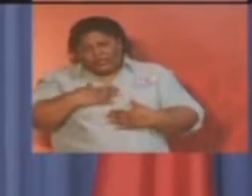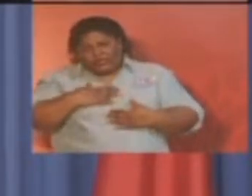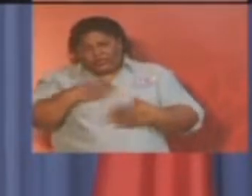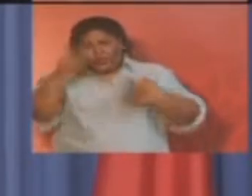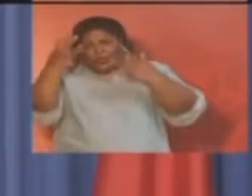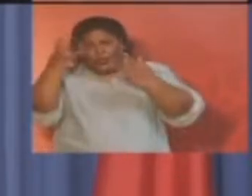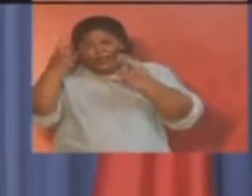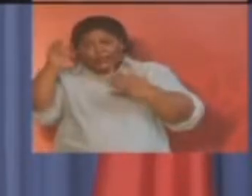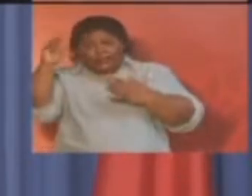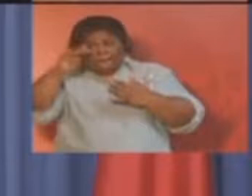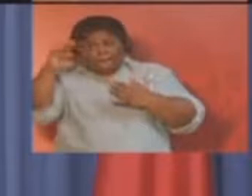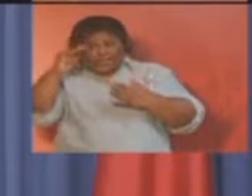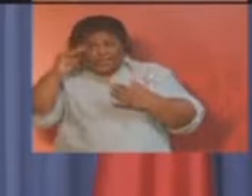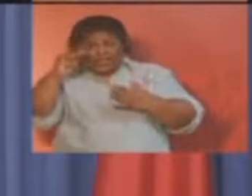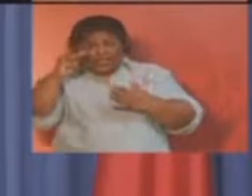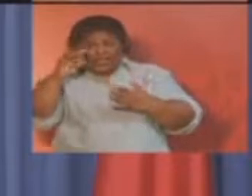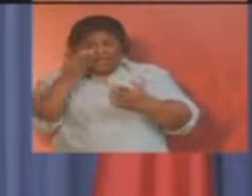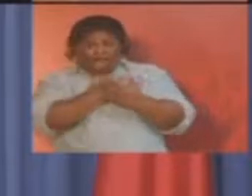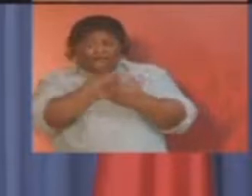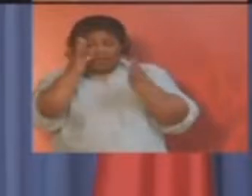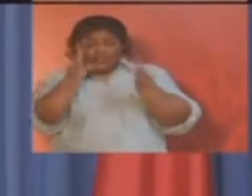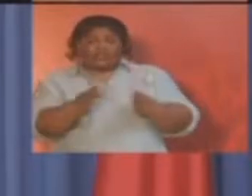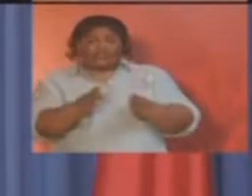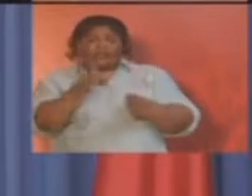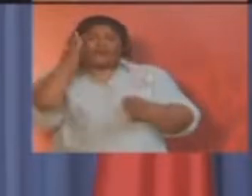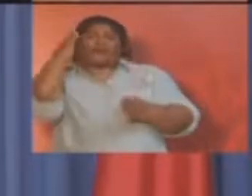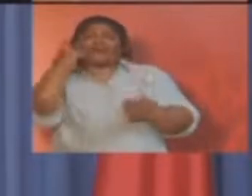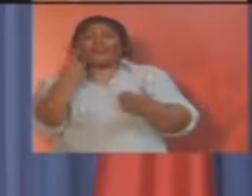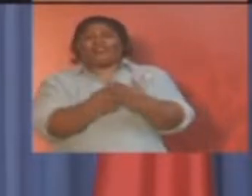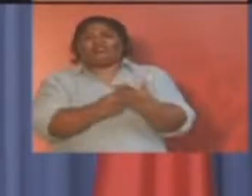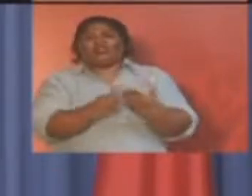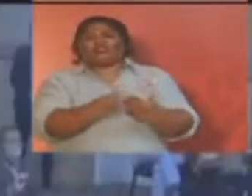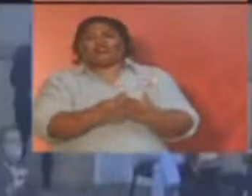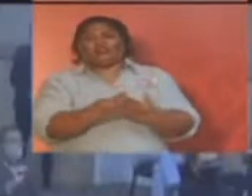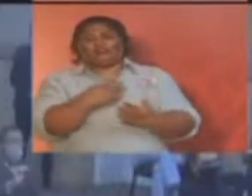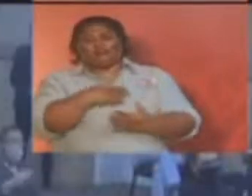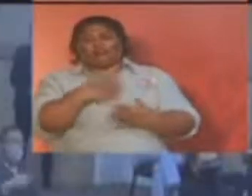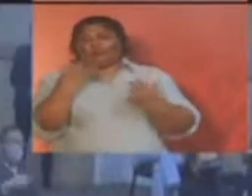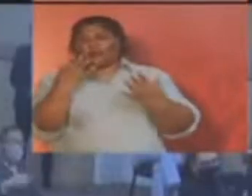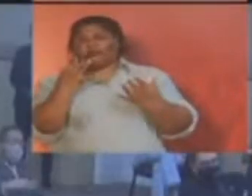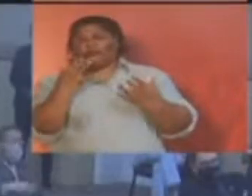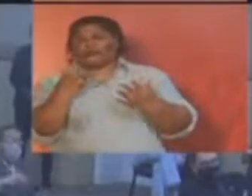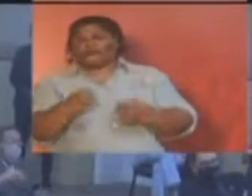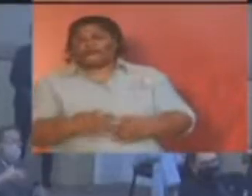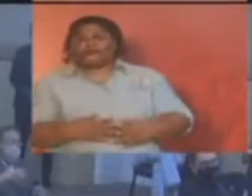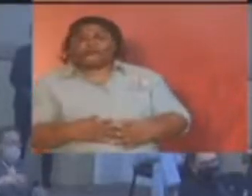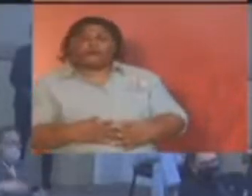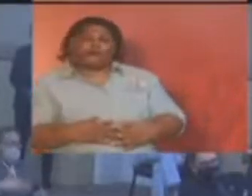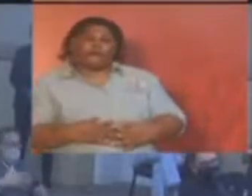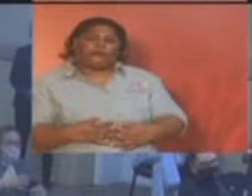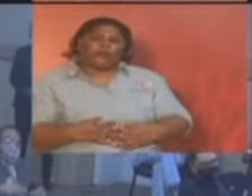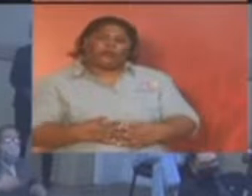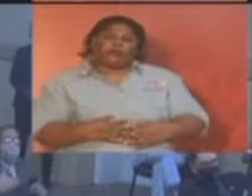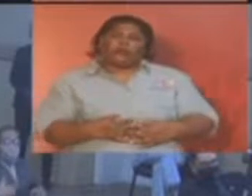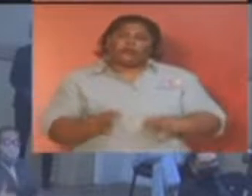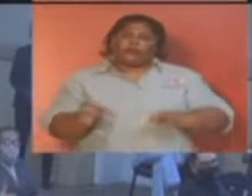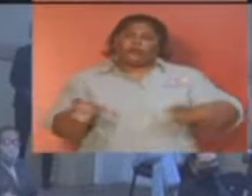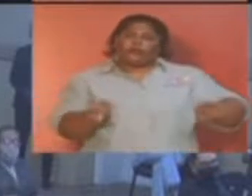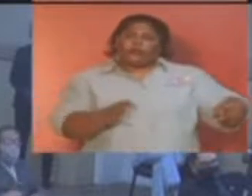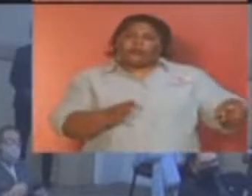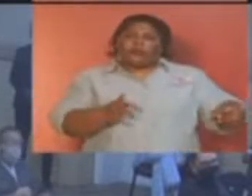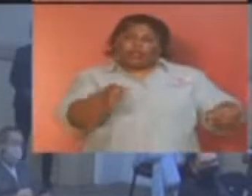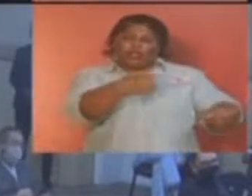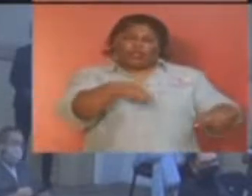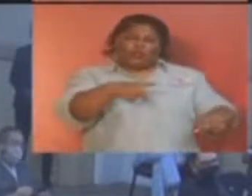Finance to come and discuss that in detail. Sorry, apologize. In terms of working at home,